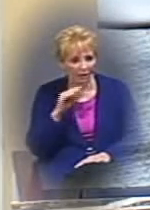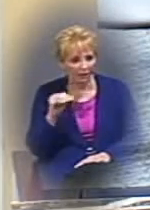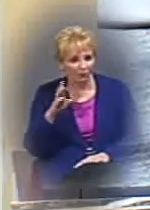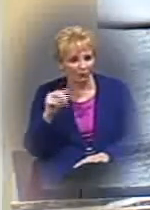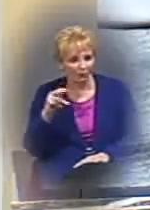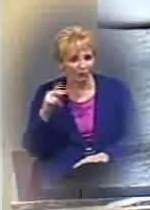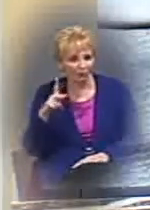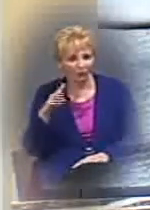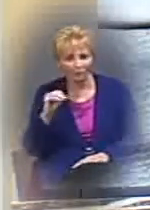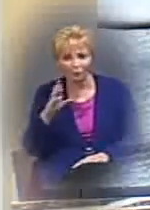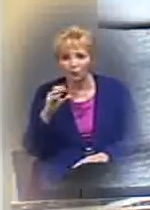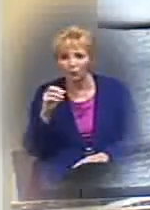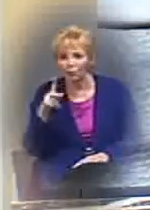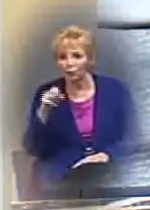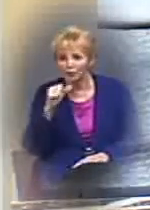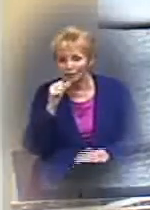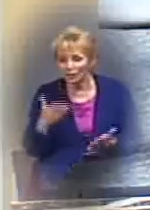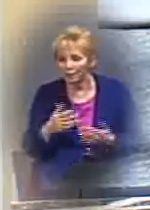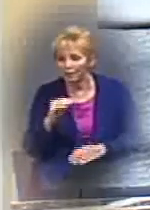Brooks